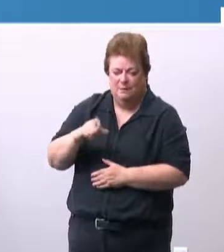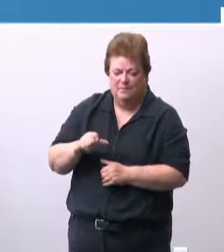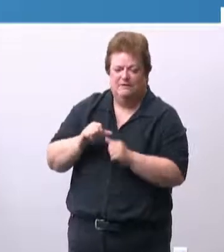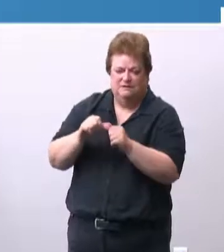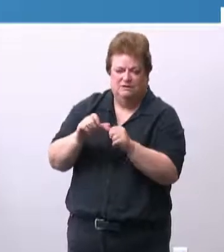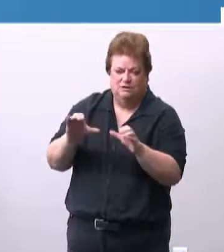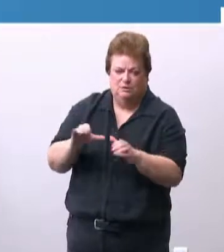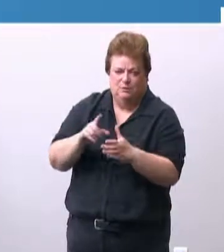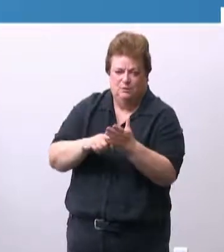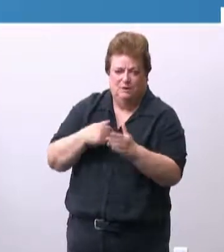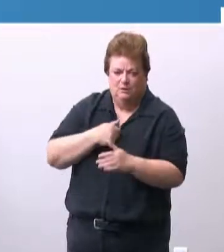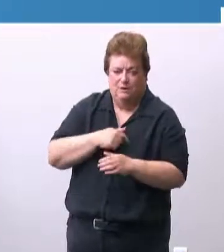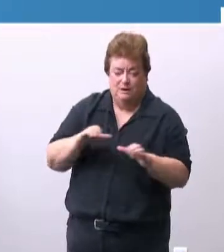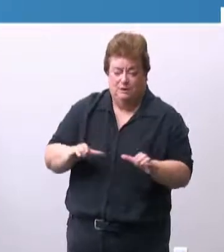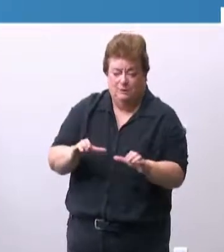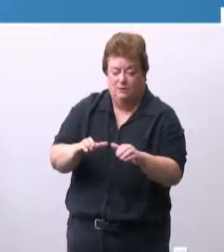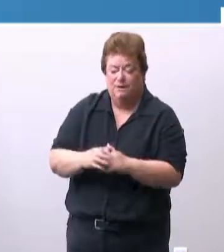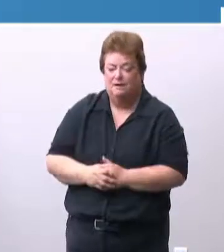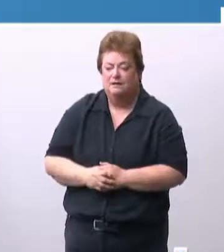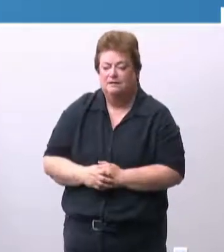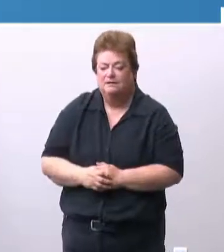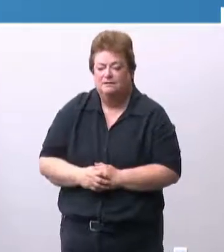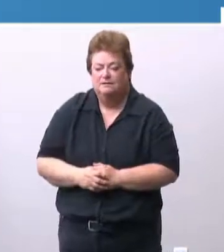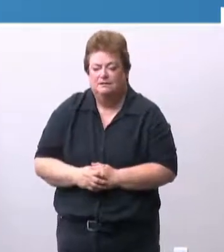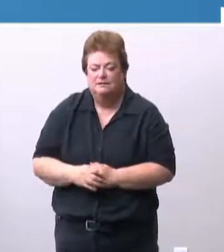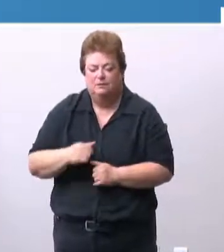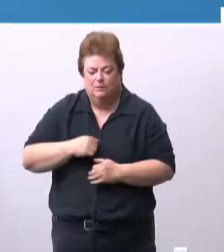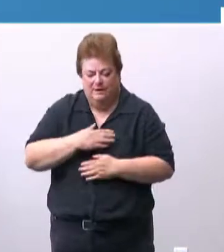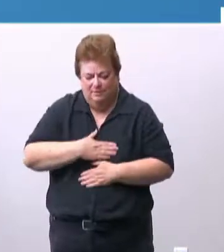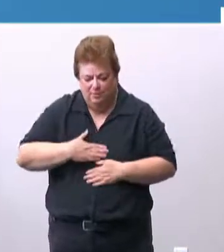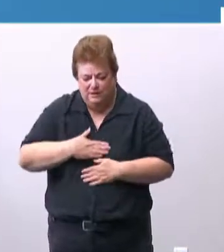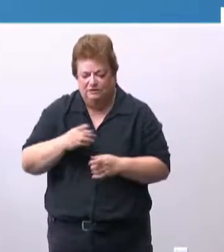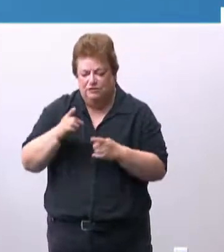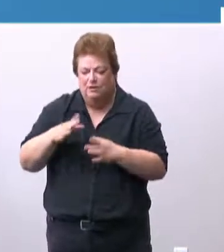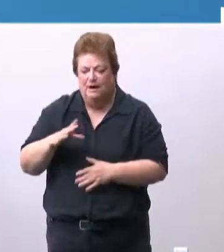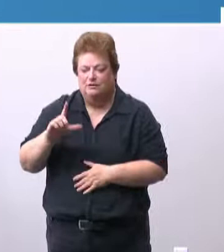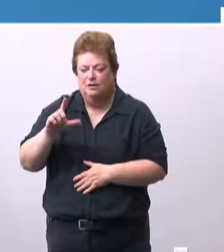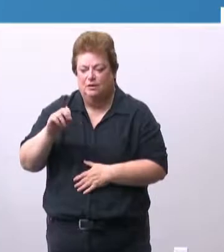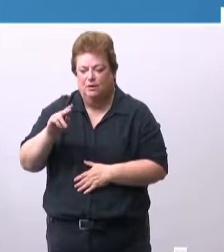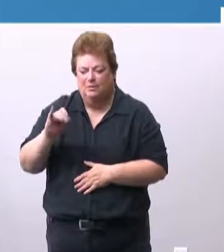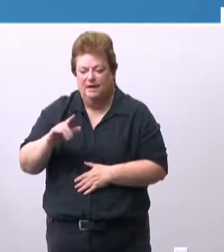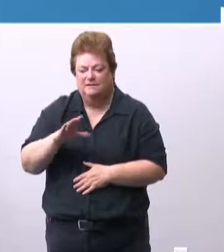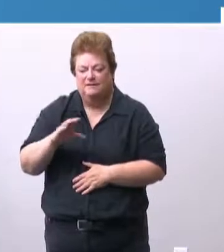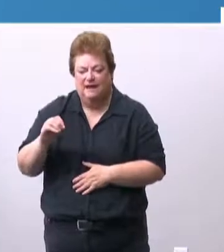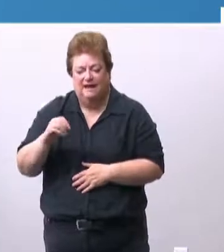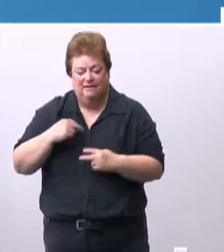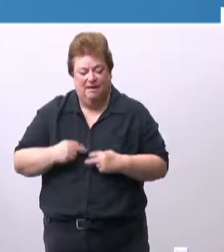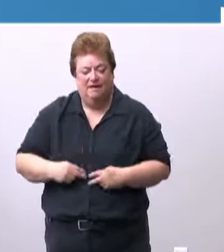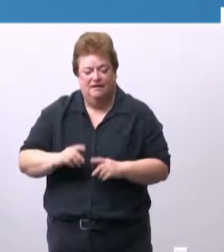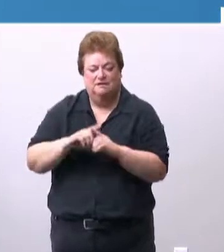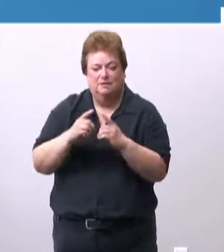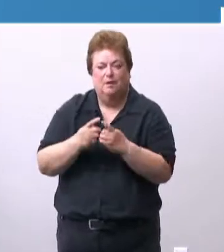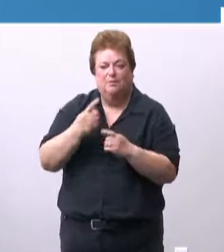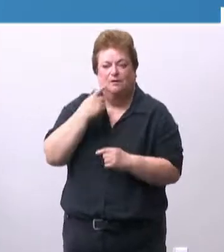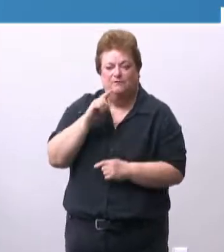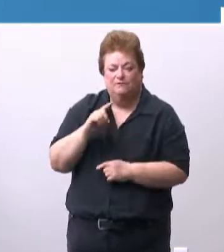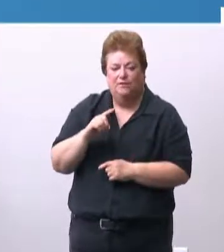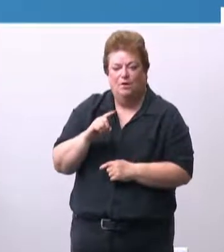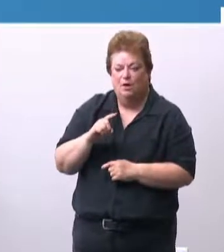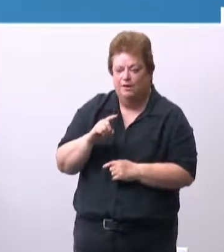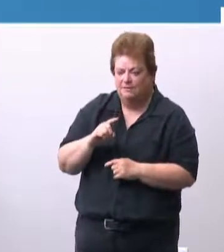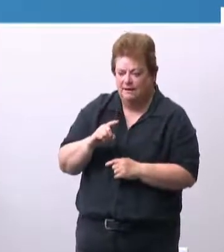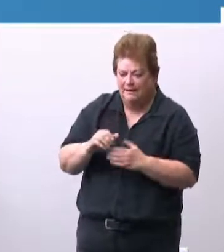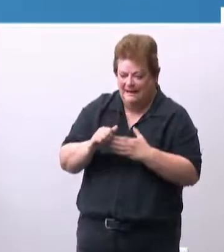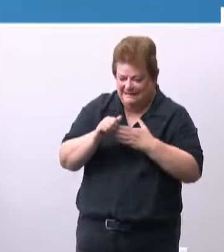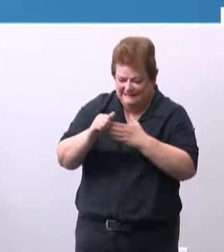doing. And we appreciate very much Director Lopez and the Lincoln Lancaster Health Department for being on the front end of